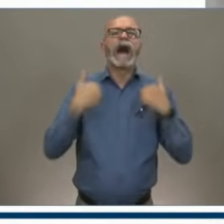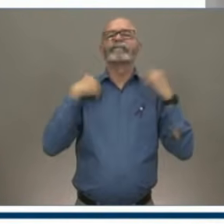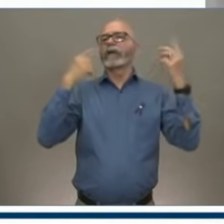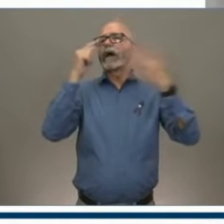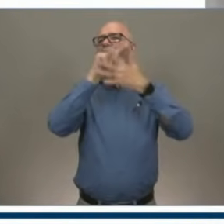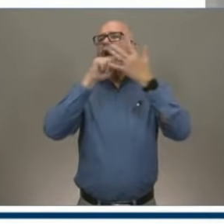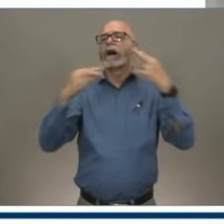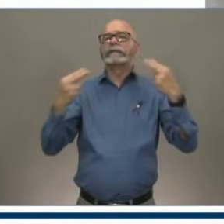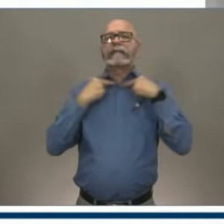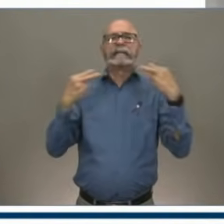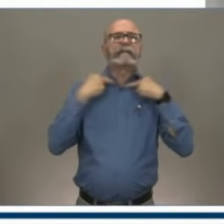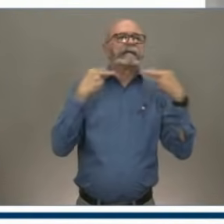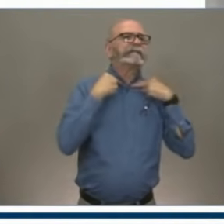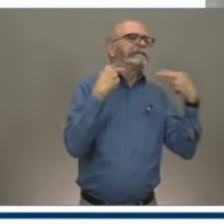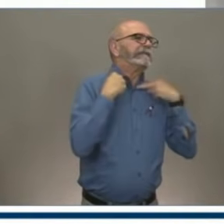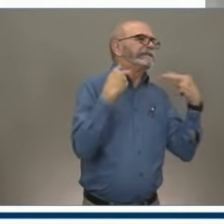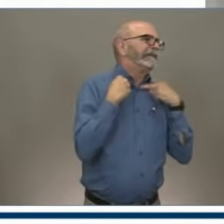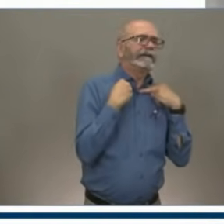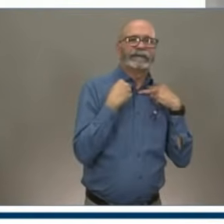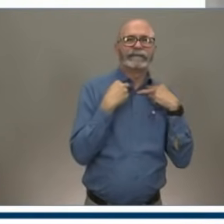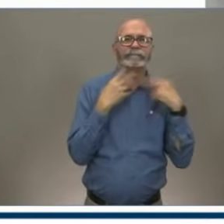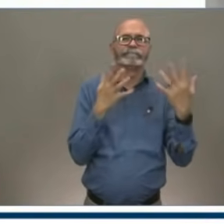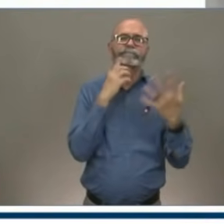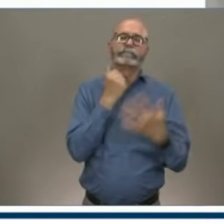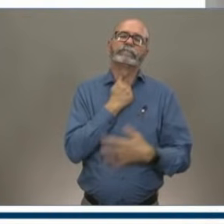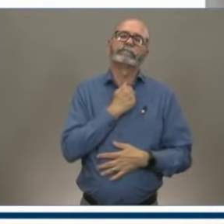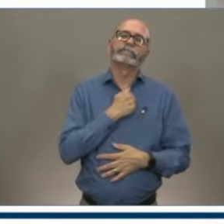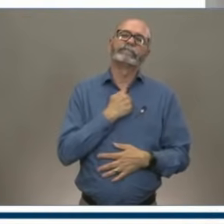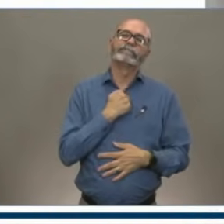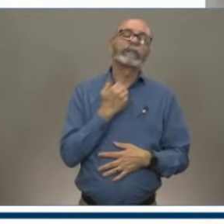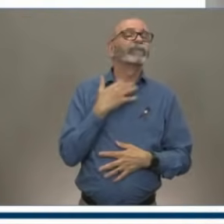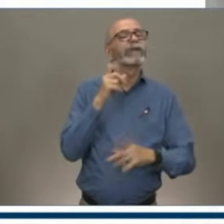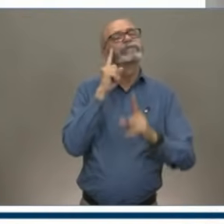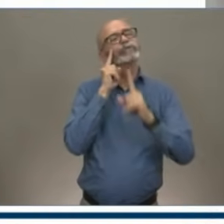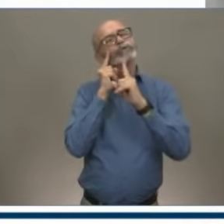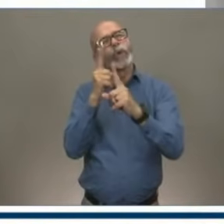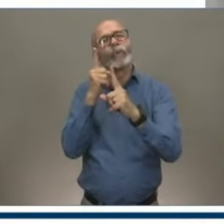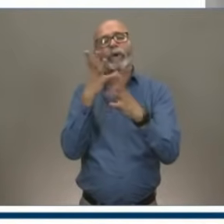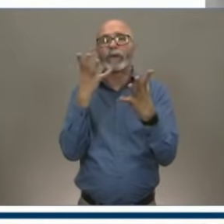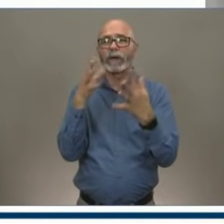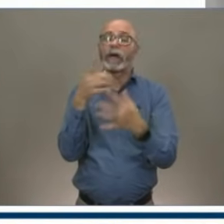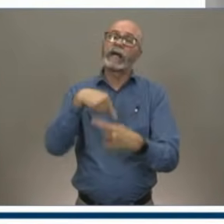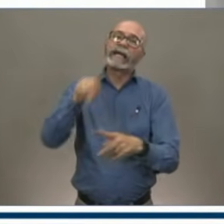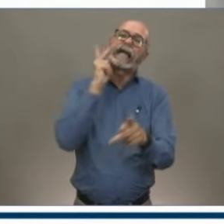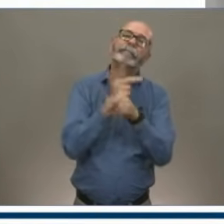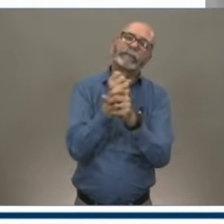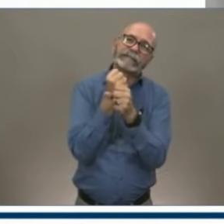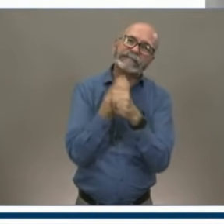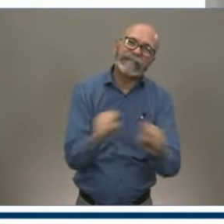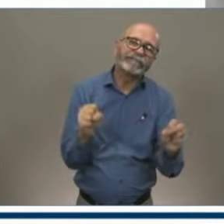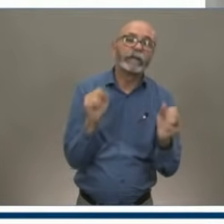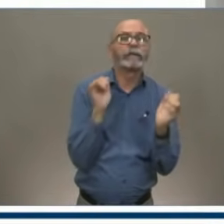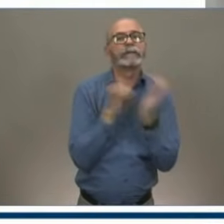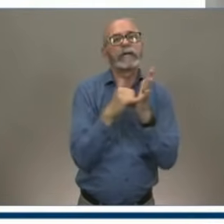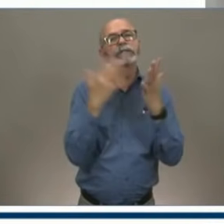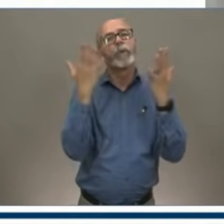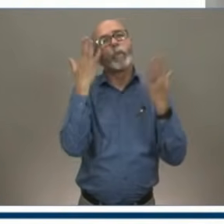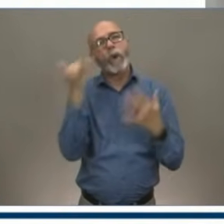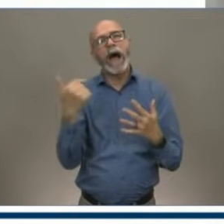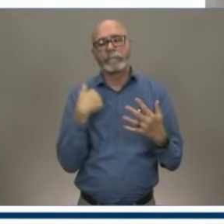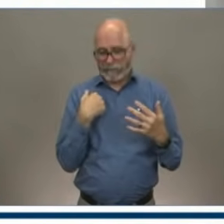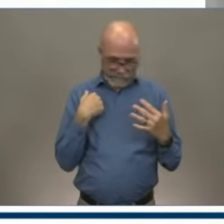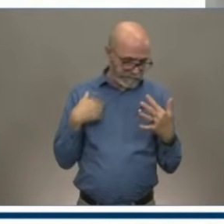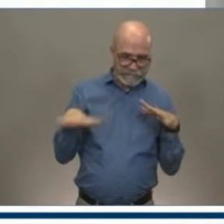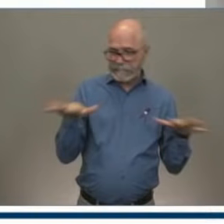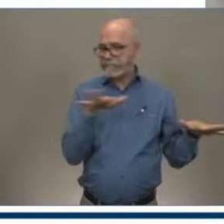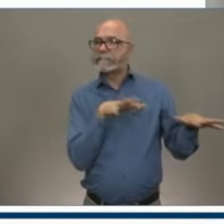deeply sorry, but our goal is to try to keep you safe. That's why we're constantly looking at how we move about this province, because there's one thing we